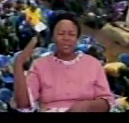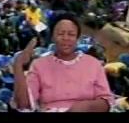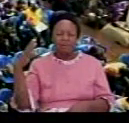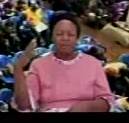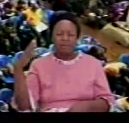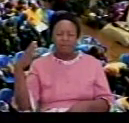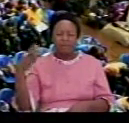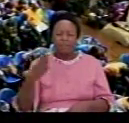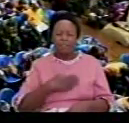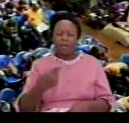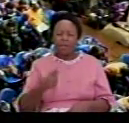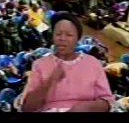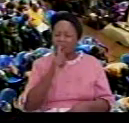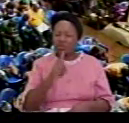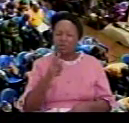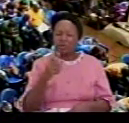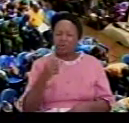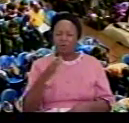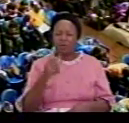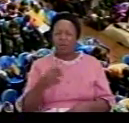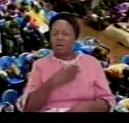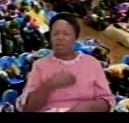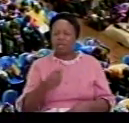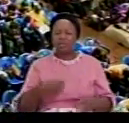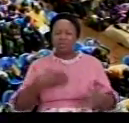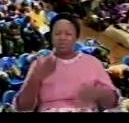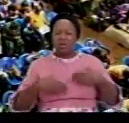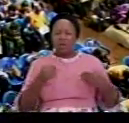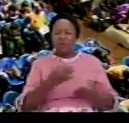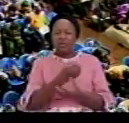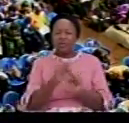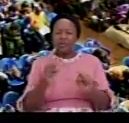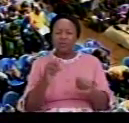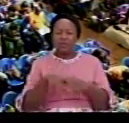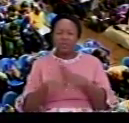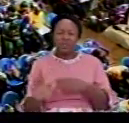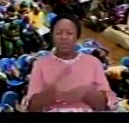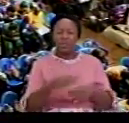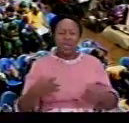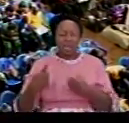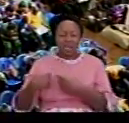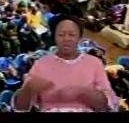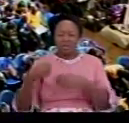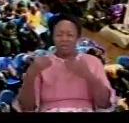And the assurance and the joy of salvation in their hearts right now.